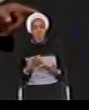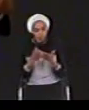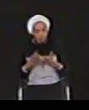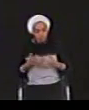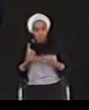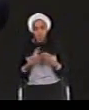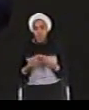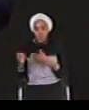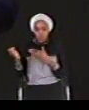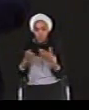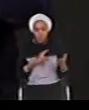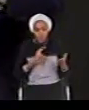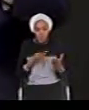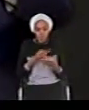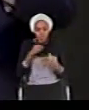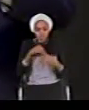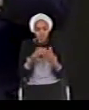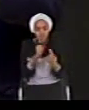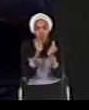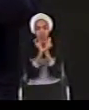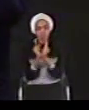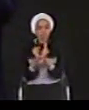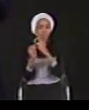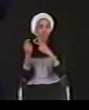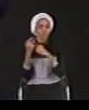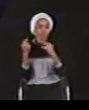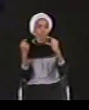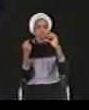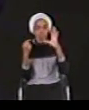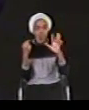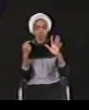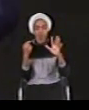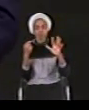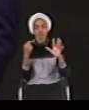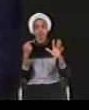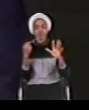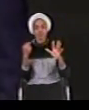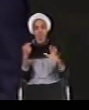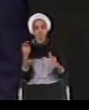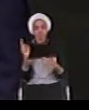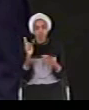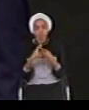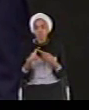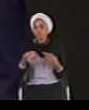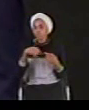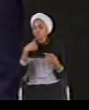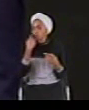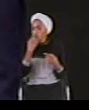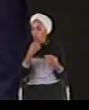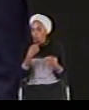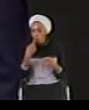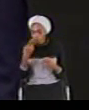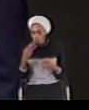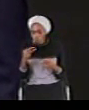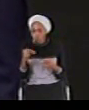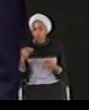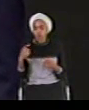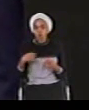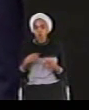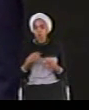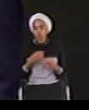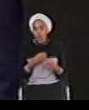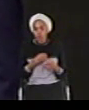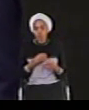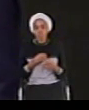us into bondage. Look at verse 5. It says in verse 5, to whom we give place